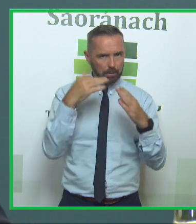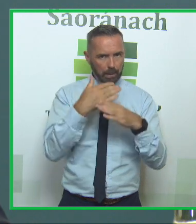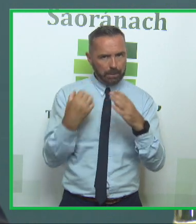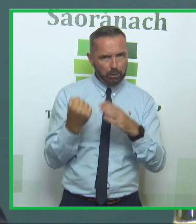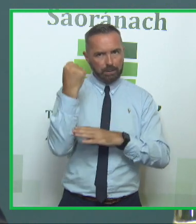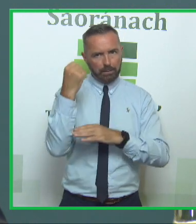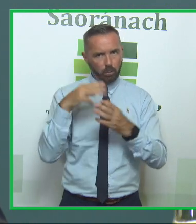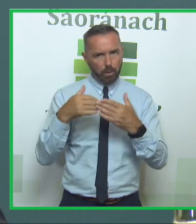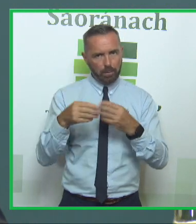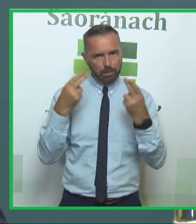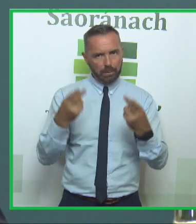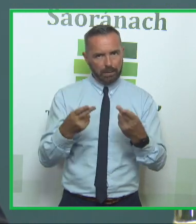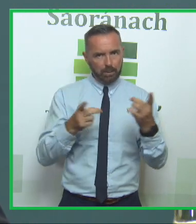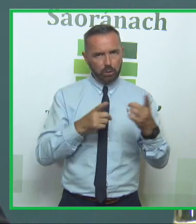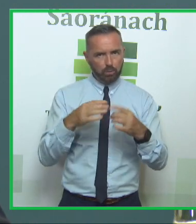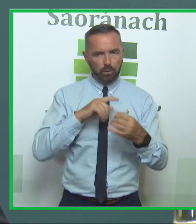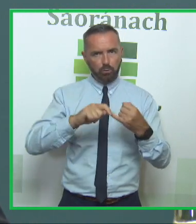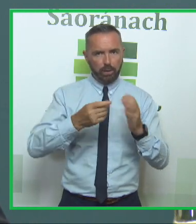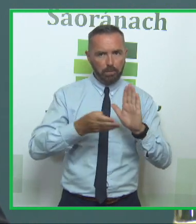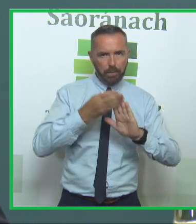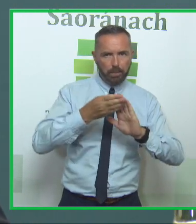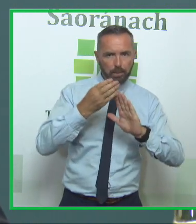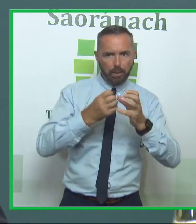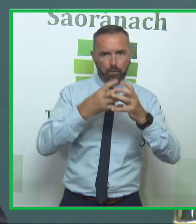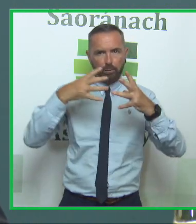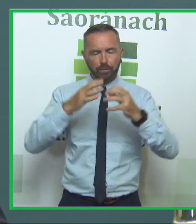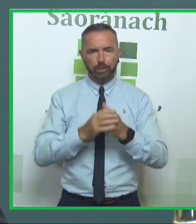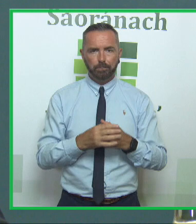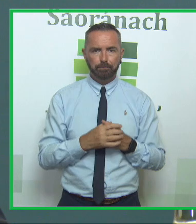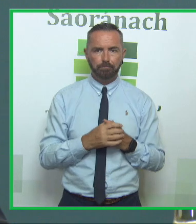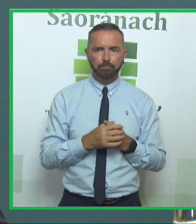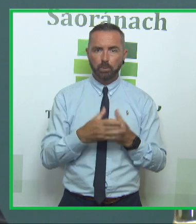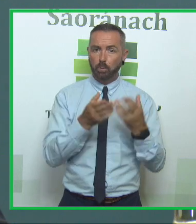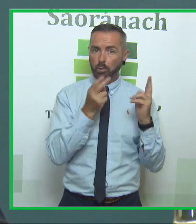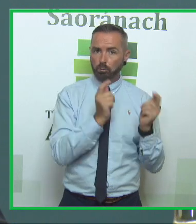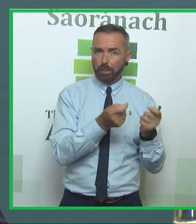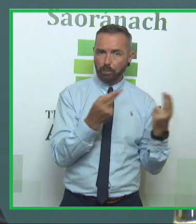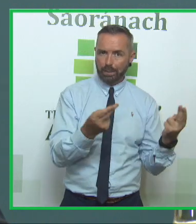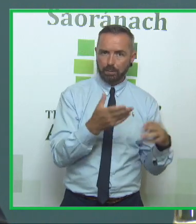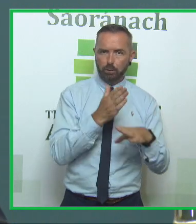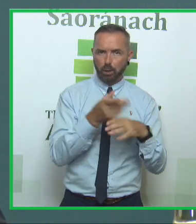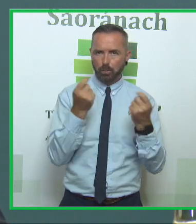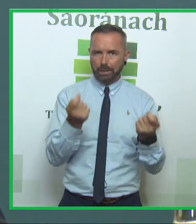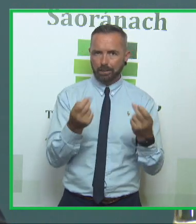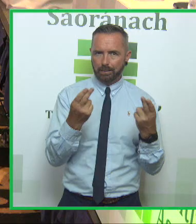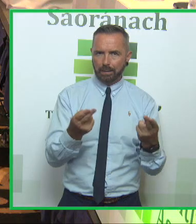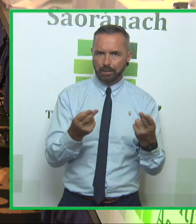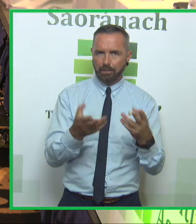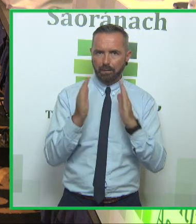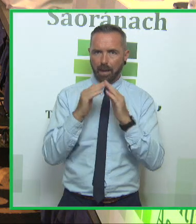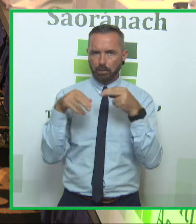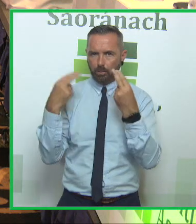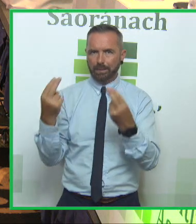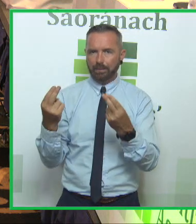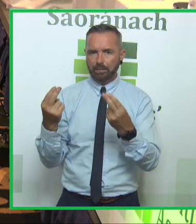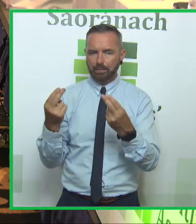be doing to build recovery capital? So training, jobs, housing, you know, the stuff that often